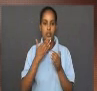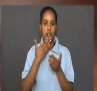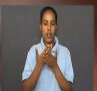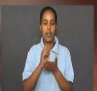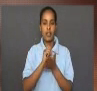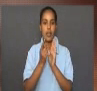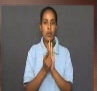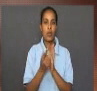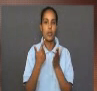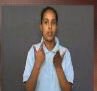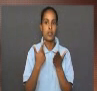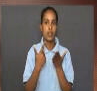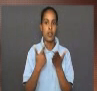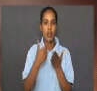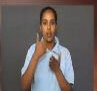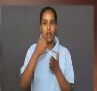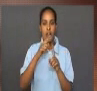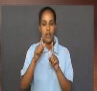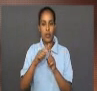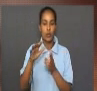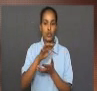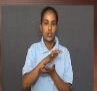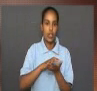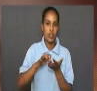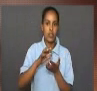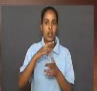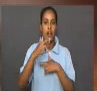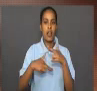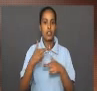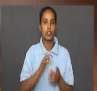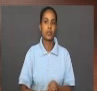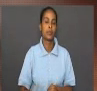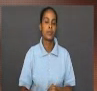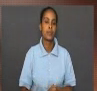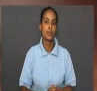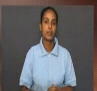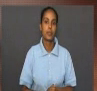great example of a heterogeneous reaction.